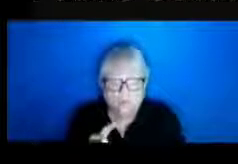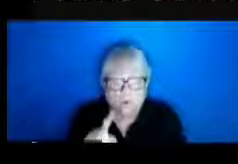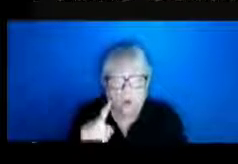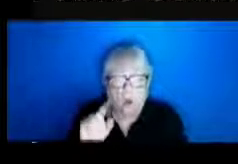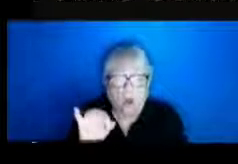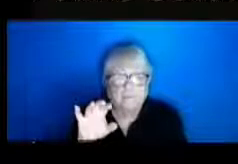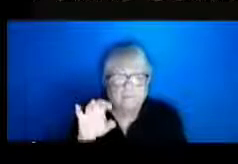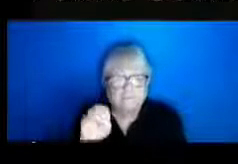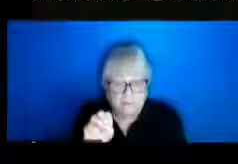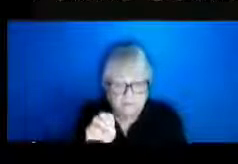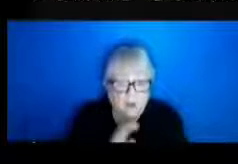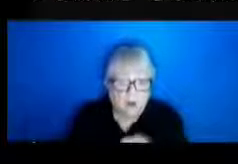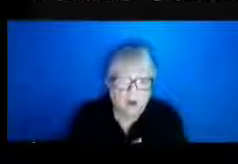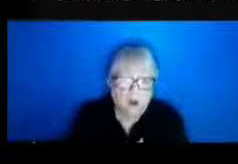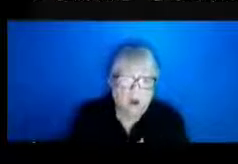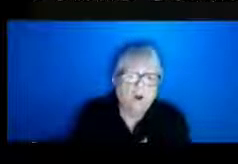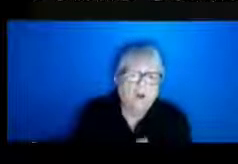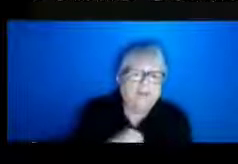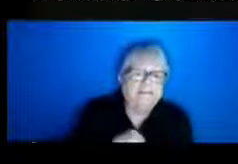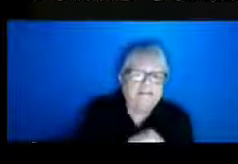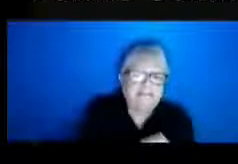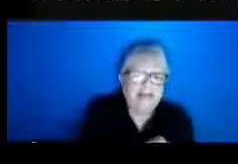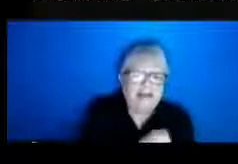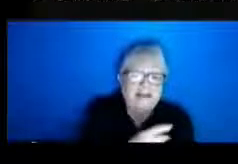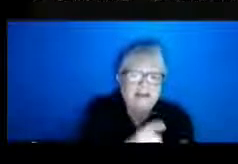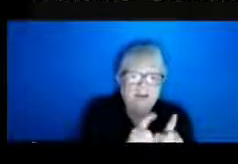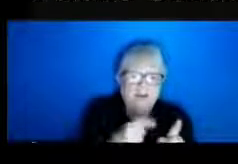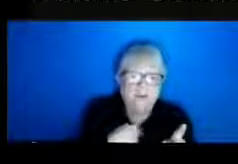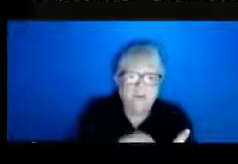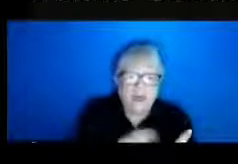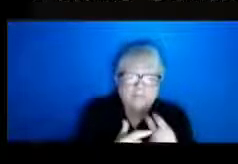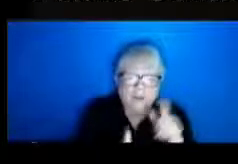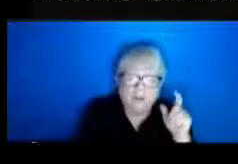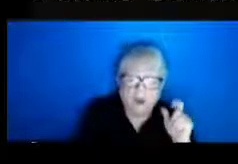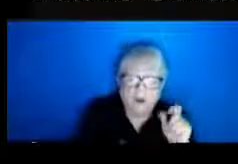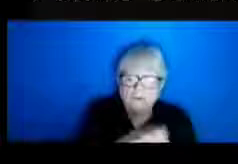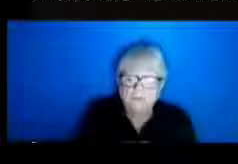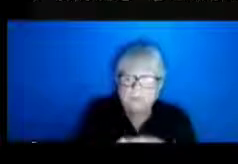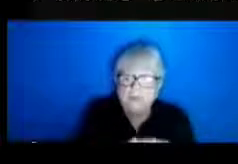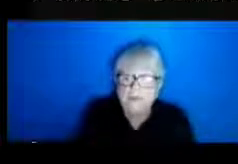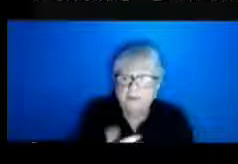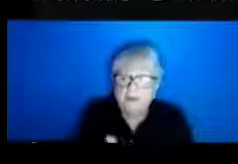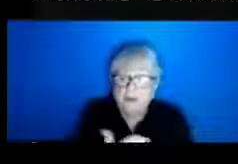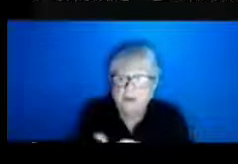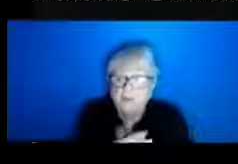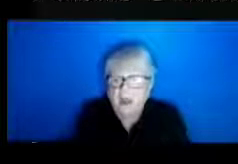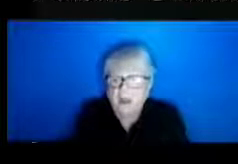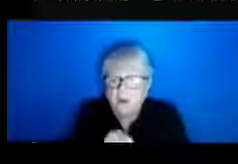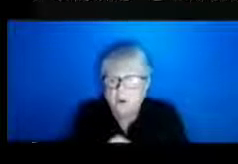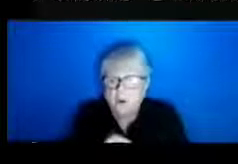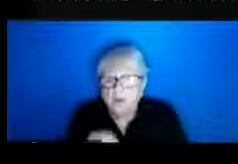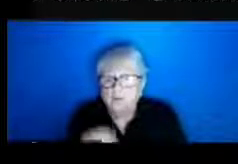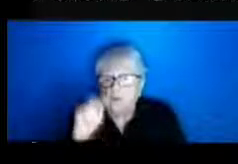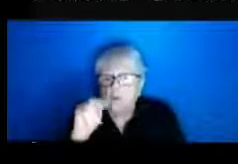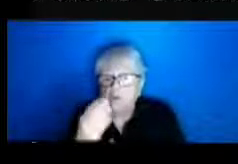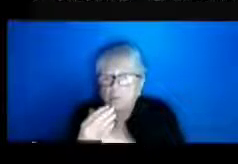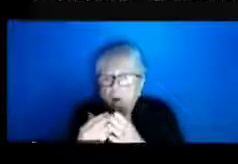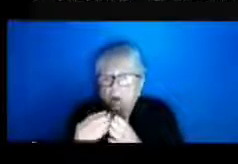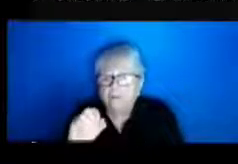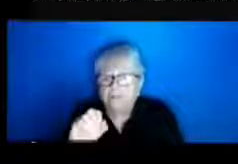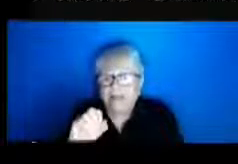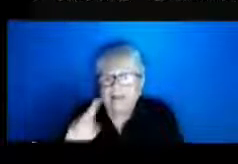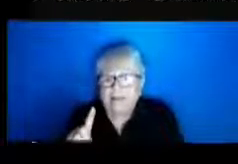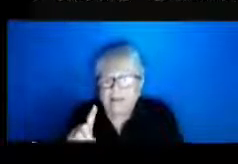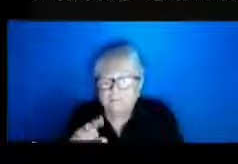For our Senate districts, we do dip into a larger region here that includes the northern tip of San Mateo County. That's just given